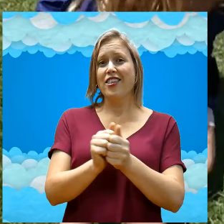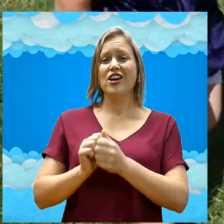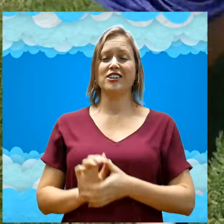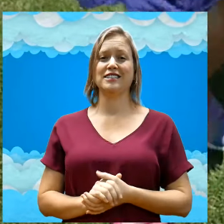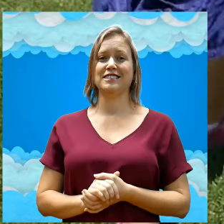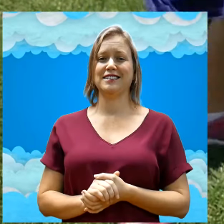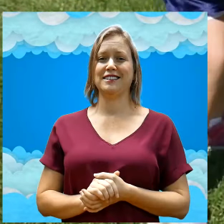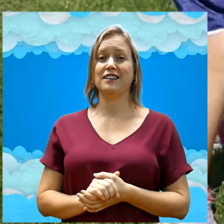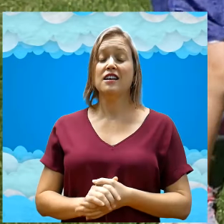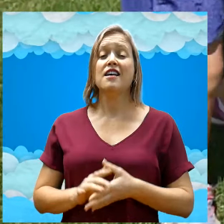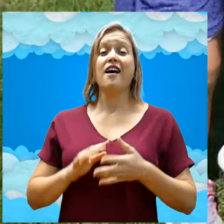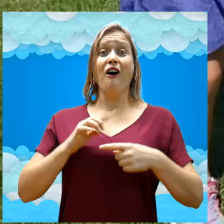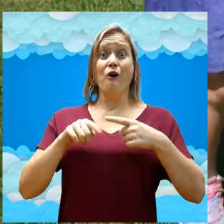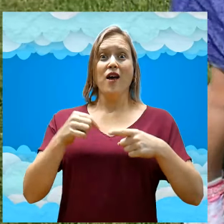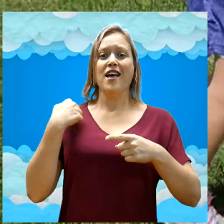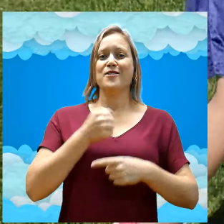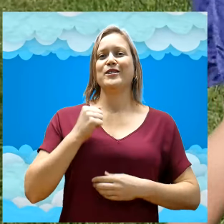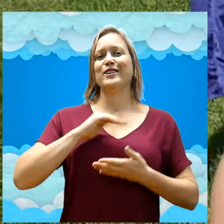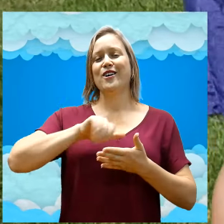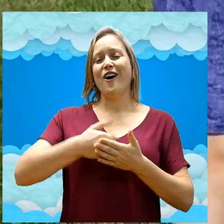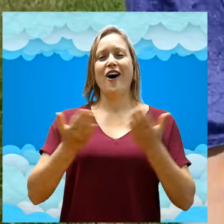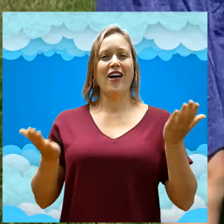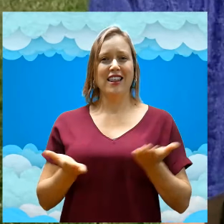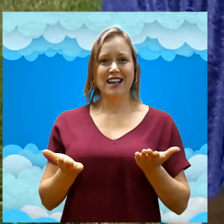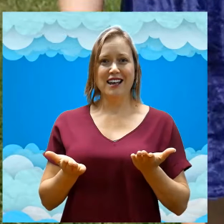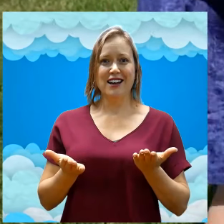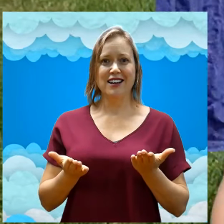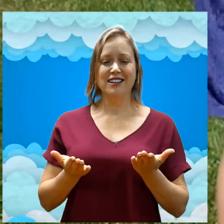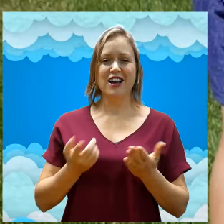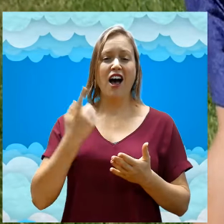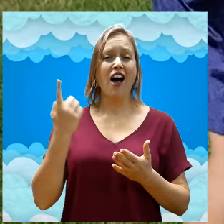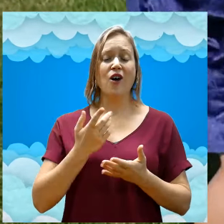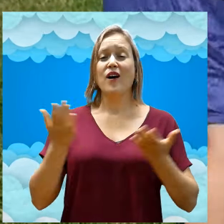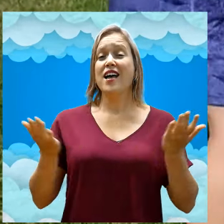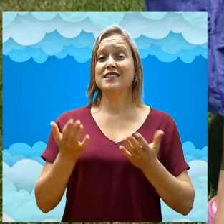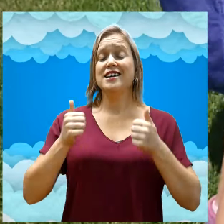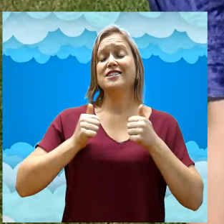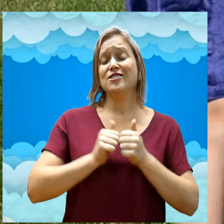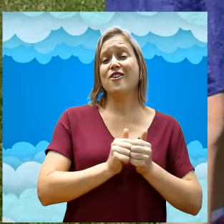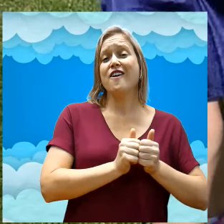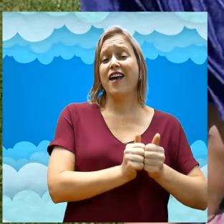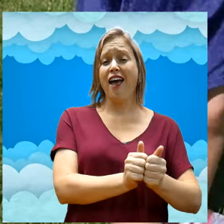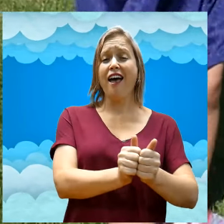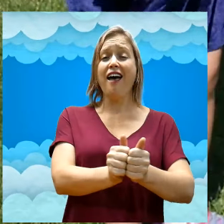together. When we're all here, always here